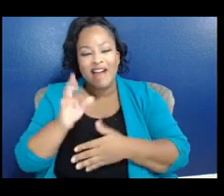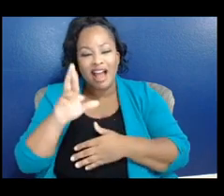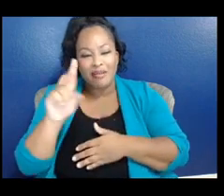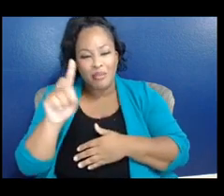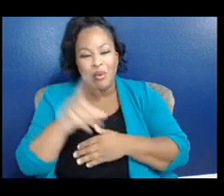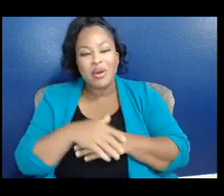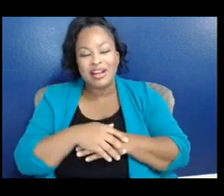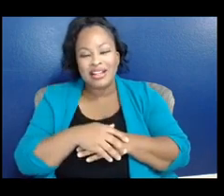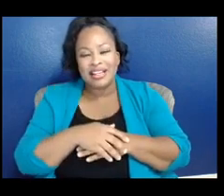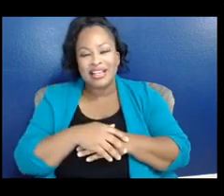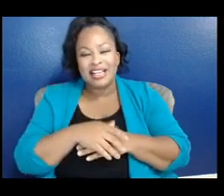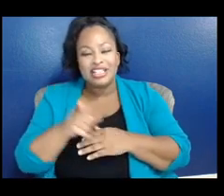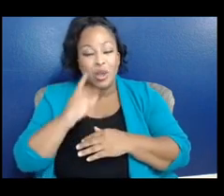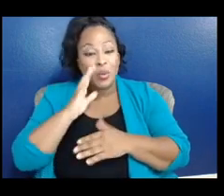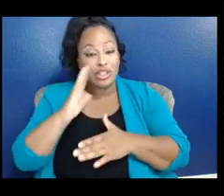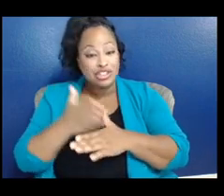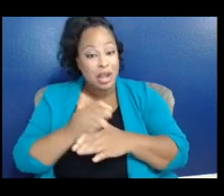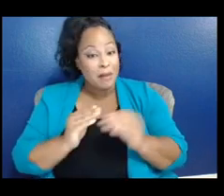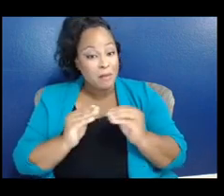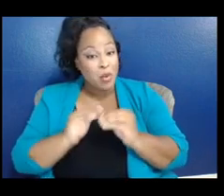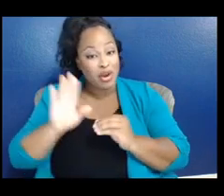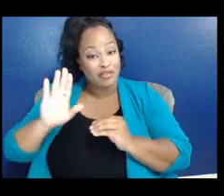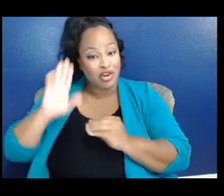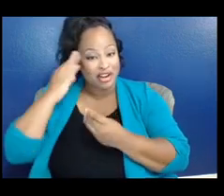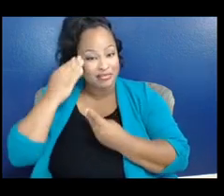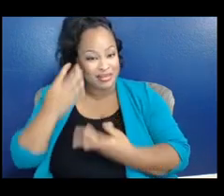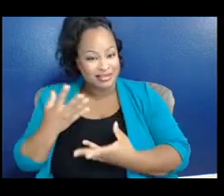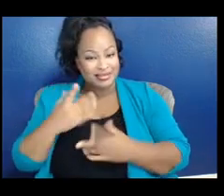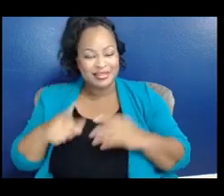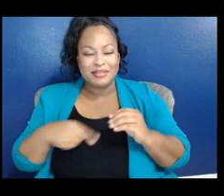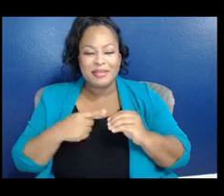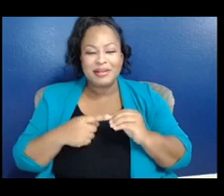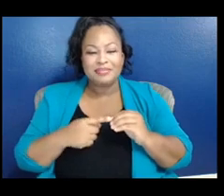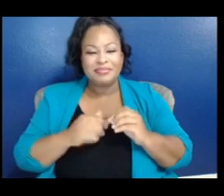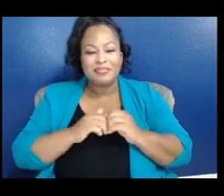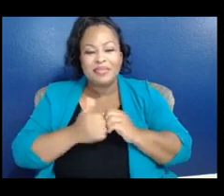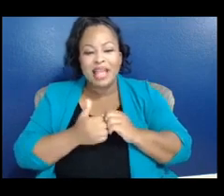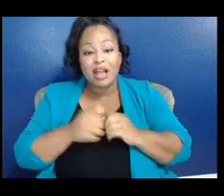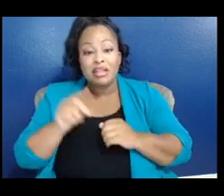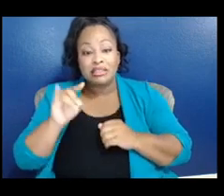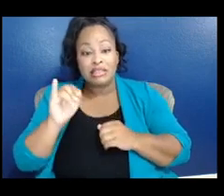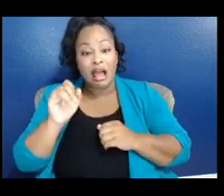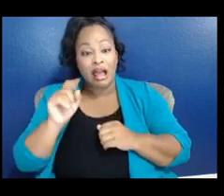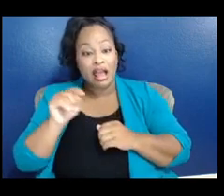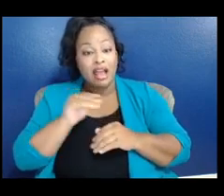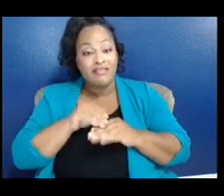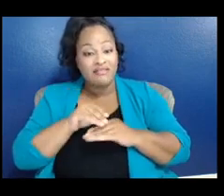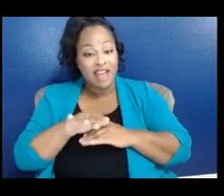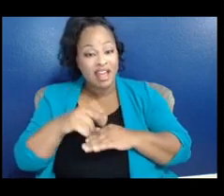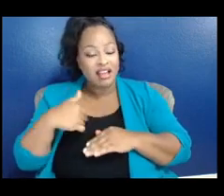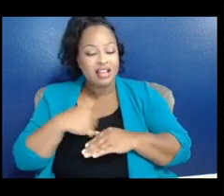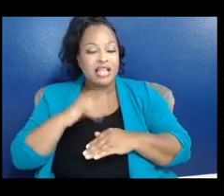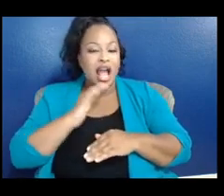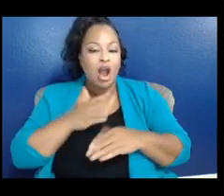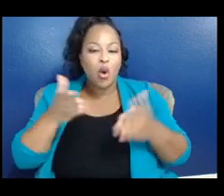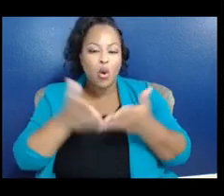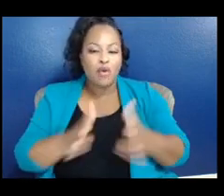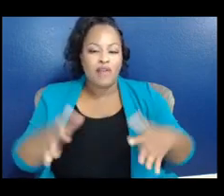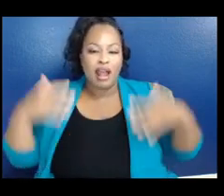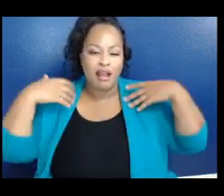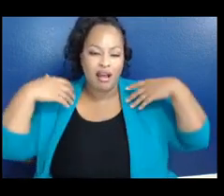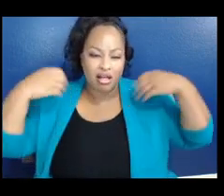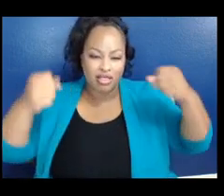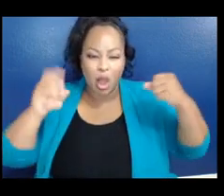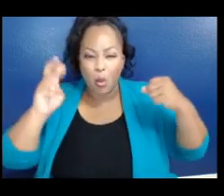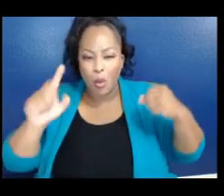thankful that she's going to be sharing more of her information about how diet affects us in our overall health and well-being. And